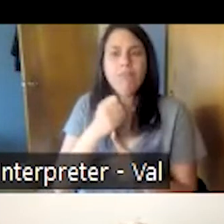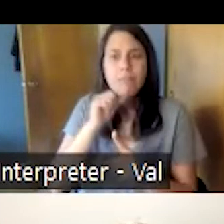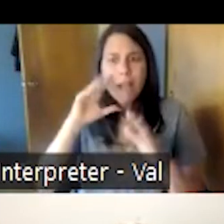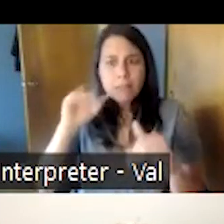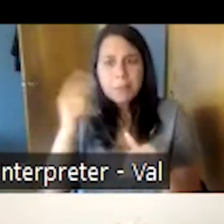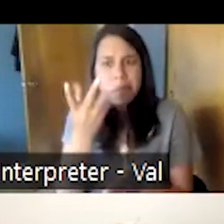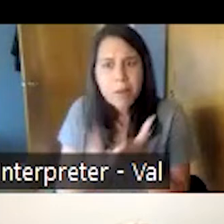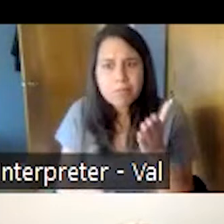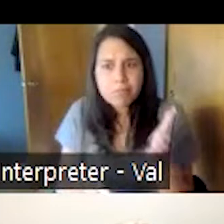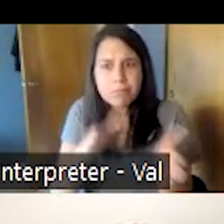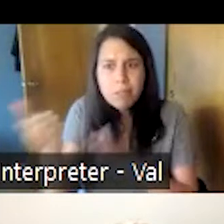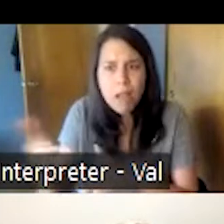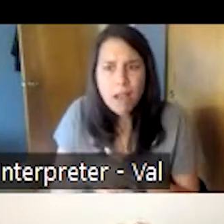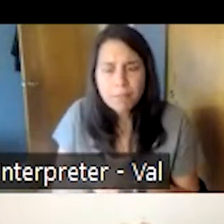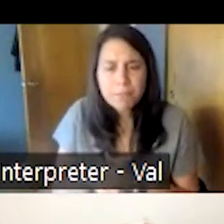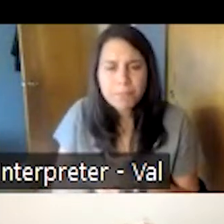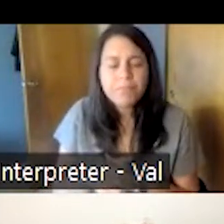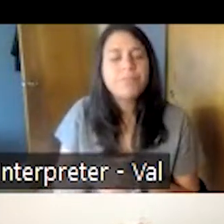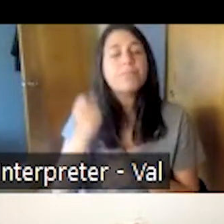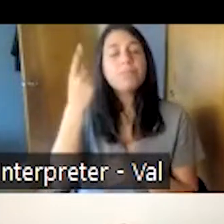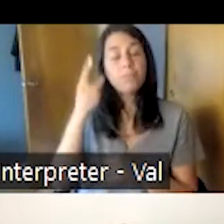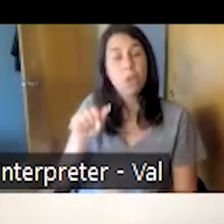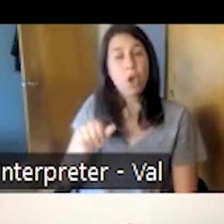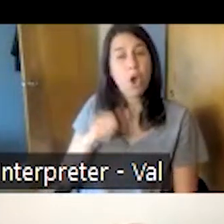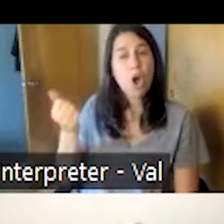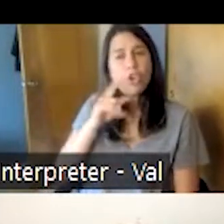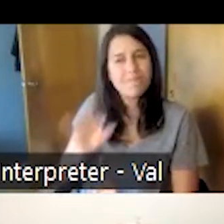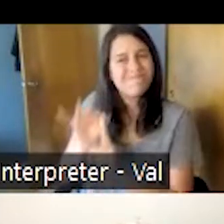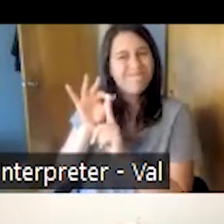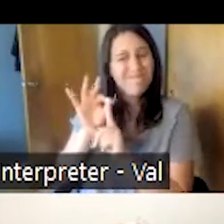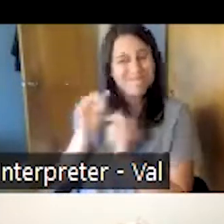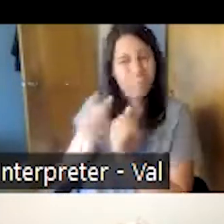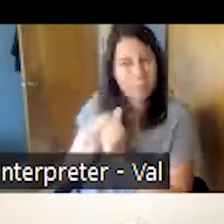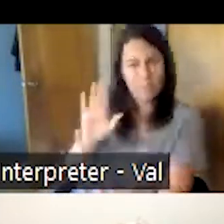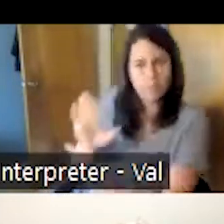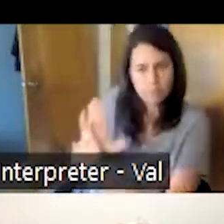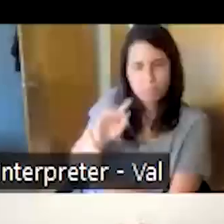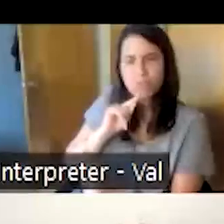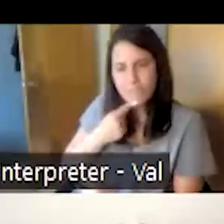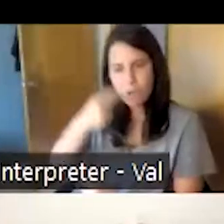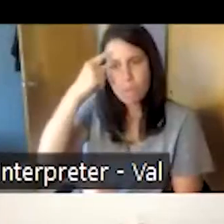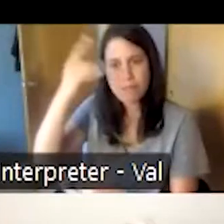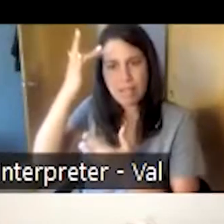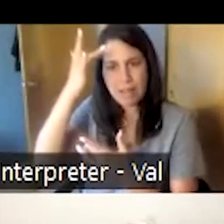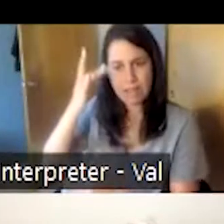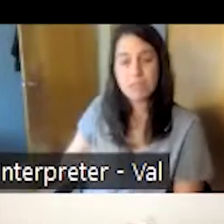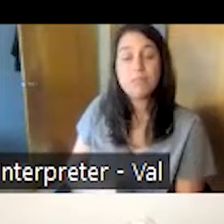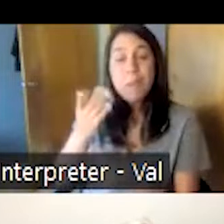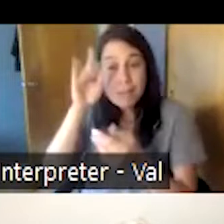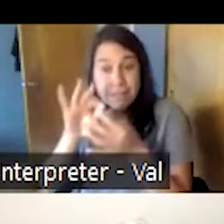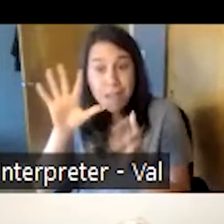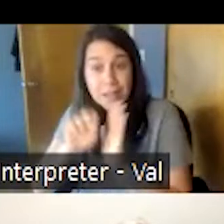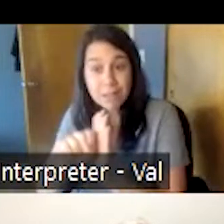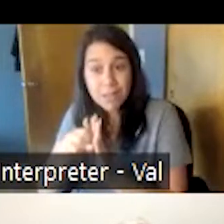also traumatic events that are unique to the experience of severe or serious mental illness, and those may include psychotic symptoms, which